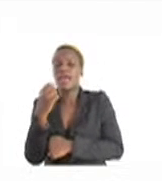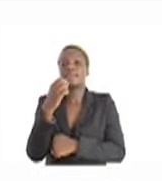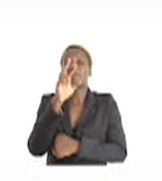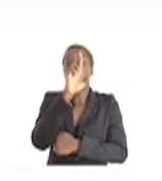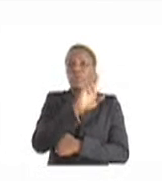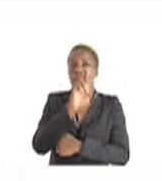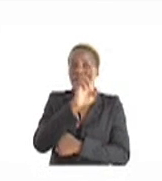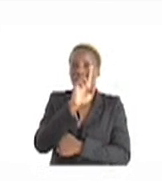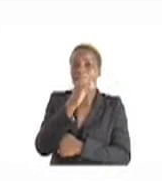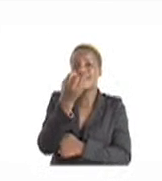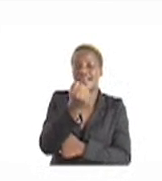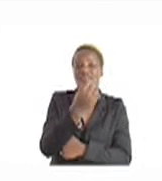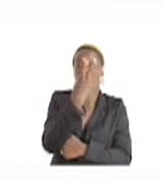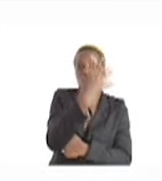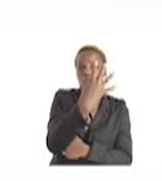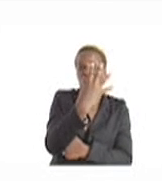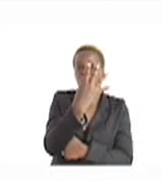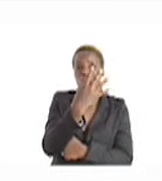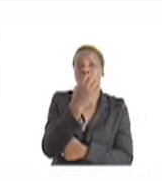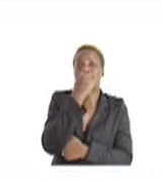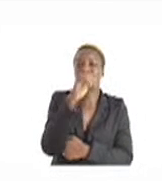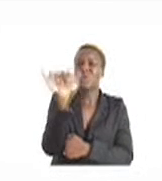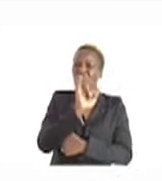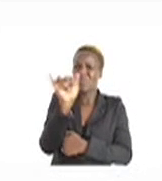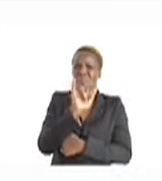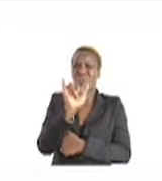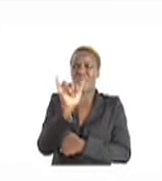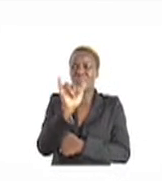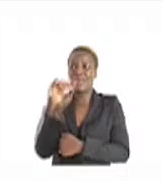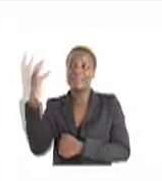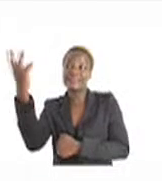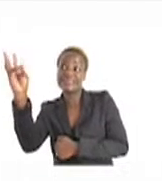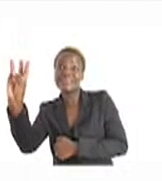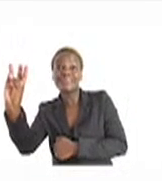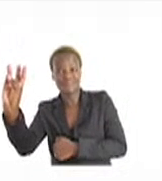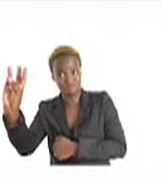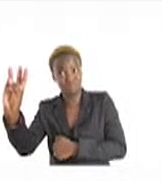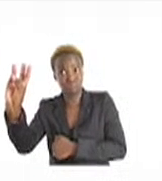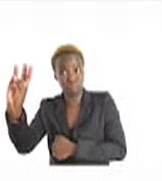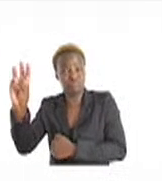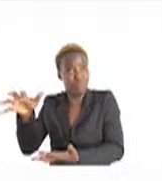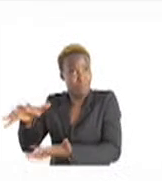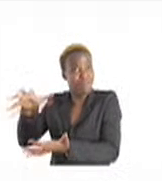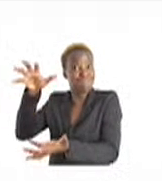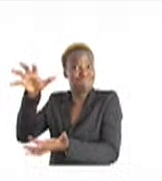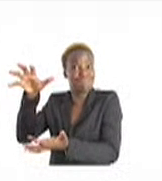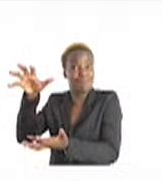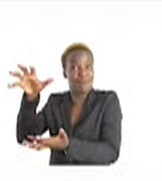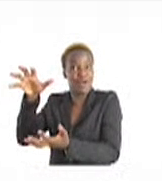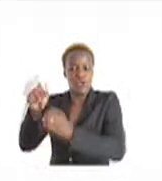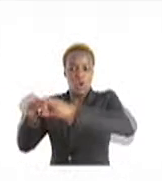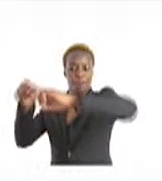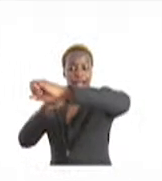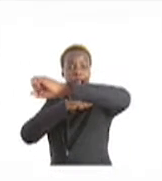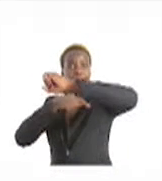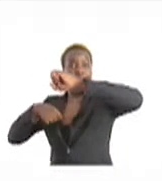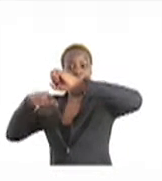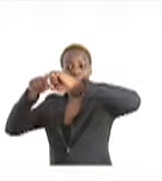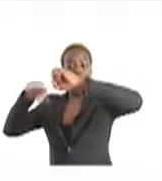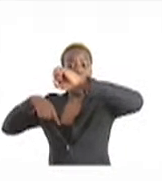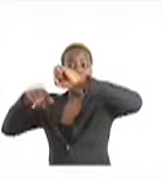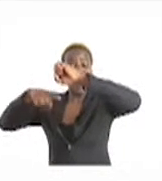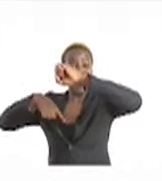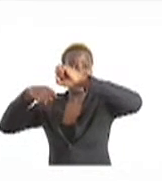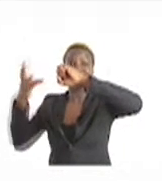is greater? Yes, of course. The 6 is greater than the 4, so the mouth should